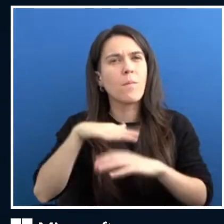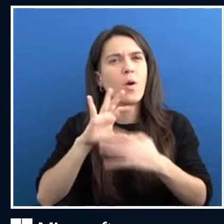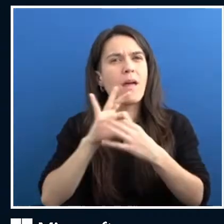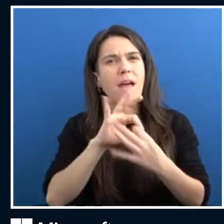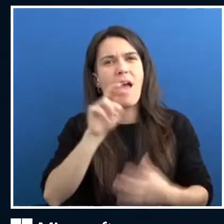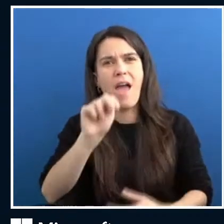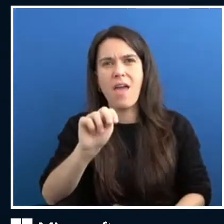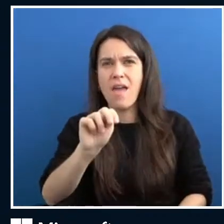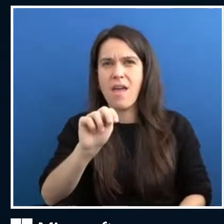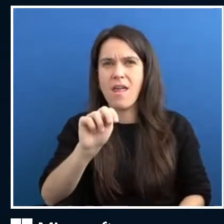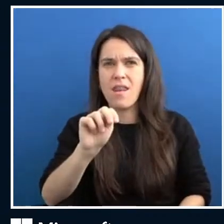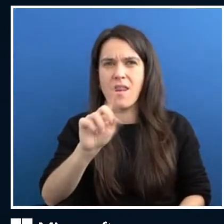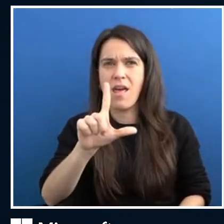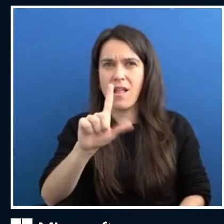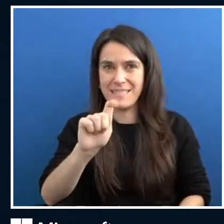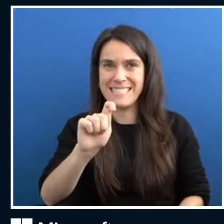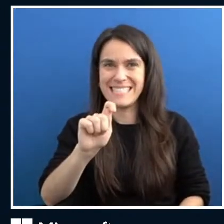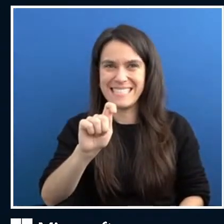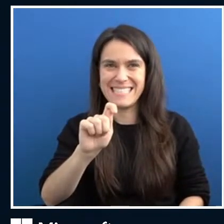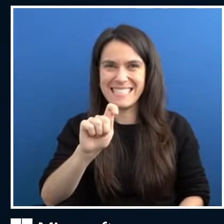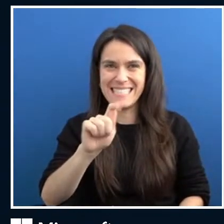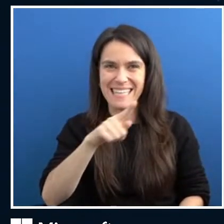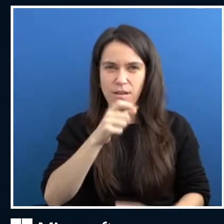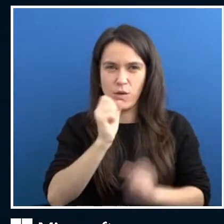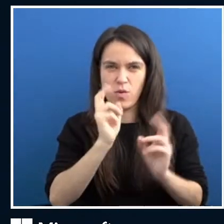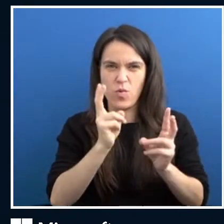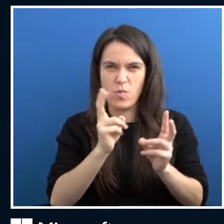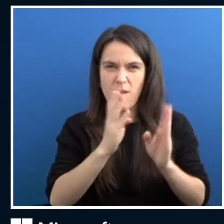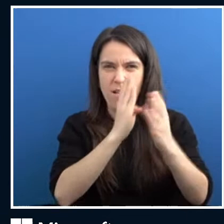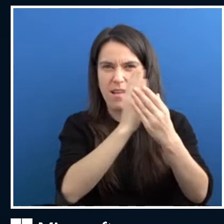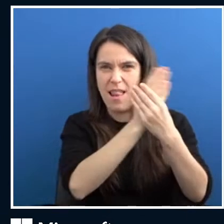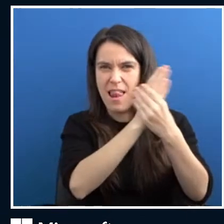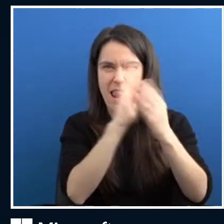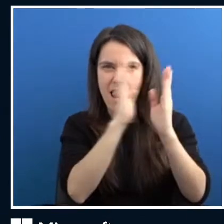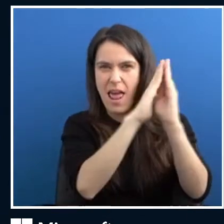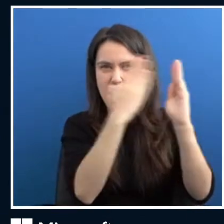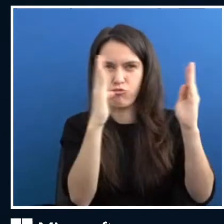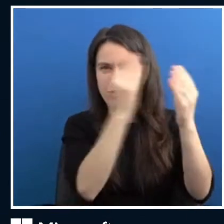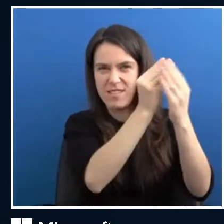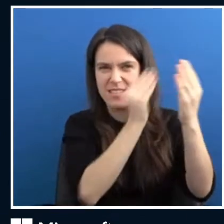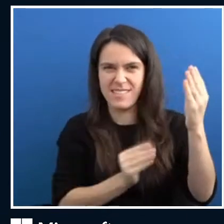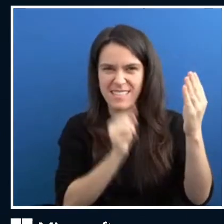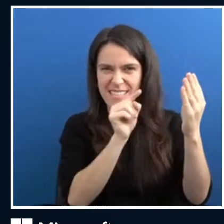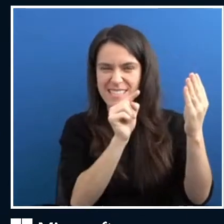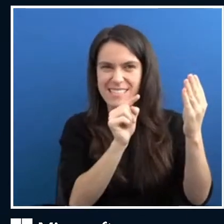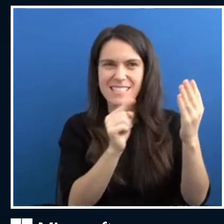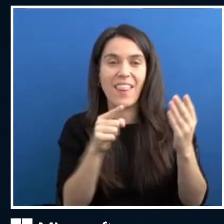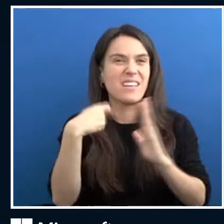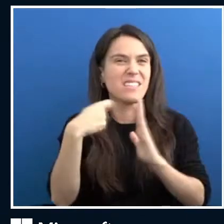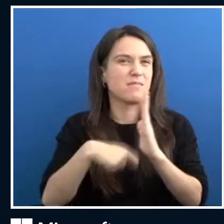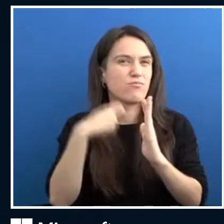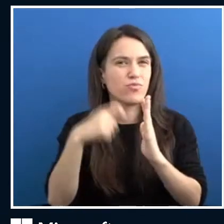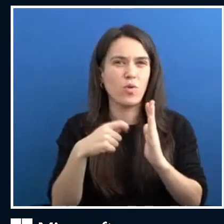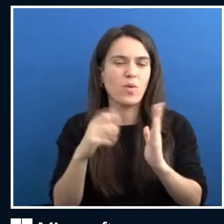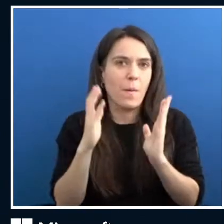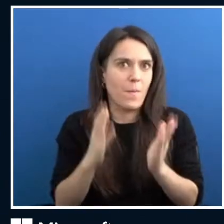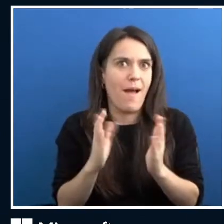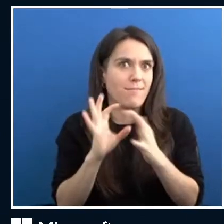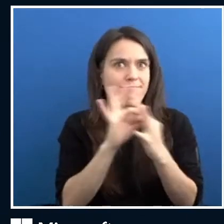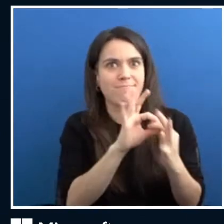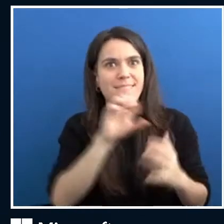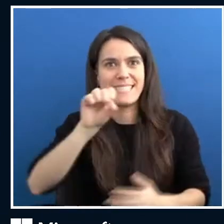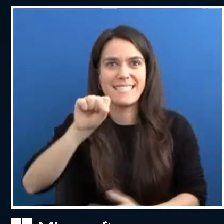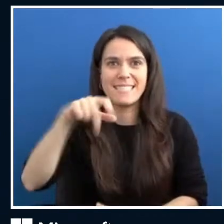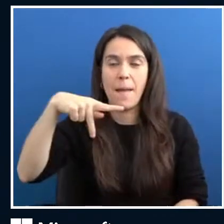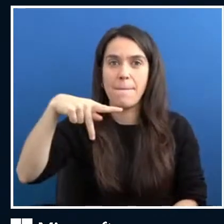I used a lot of Python libraries. Yeah, so in this project, like, you cannot avoid using Spacey, and Spacey is something